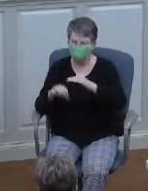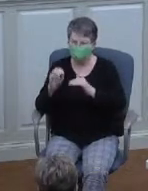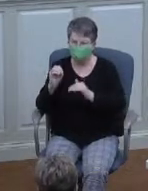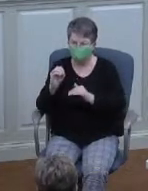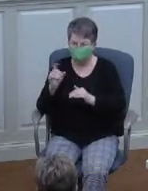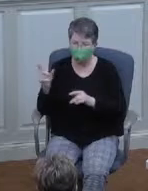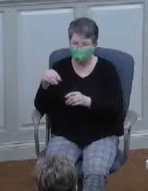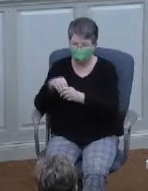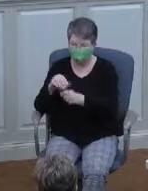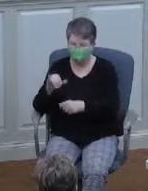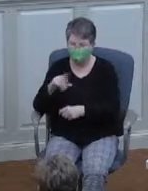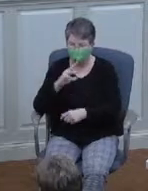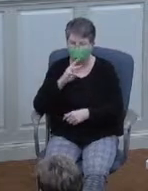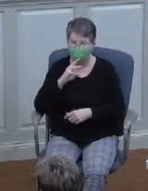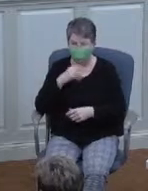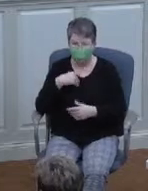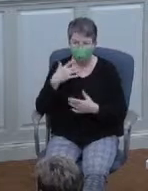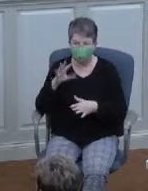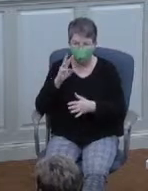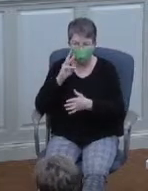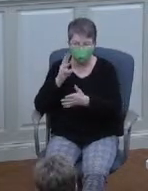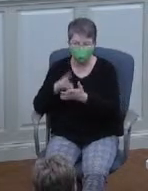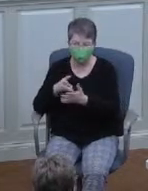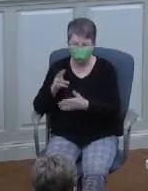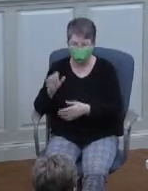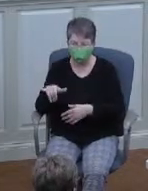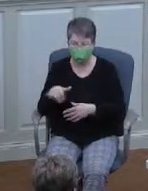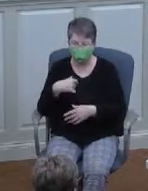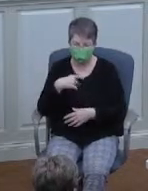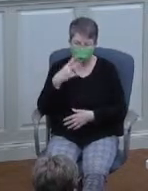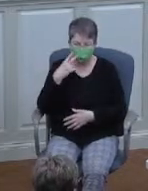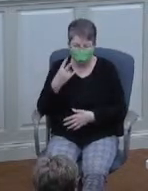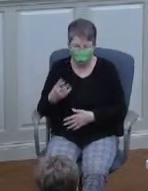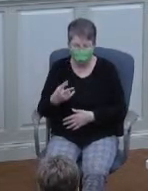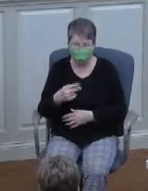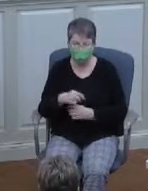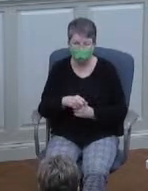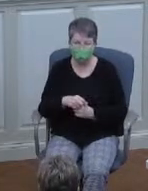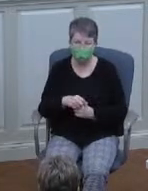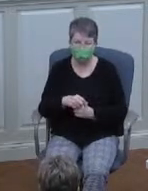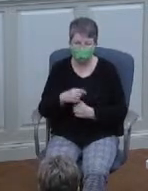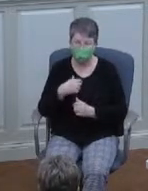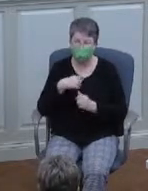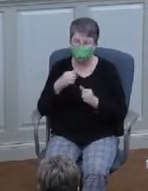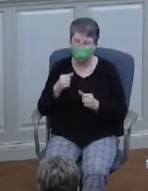Yeah. And I witnessed that. Oh, sure. Yeah, we can certainly look into ways to